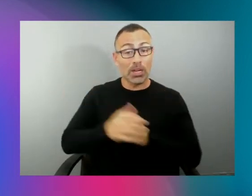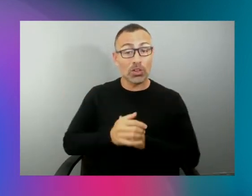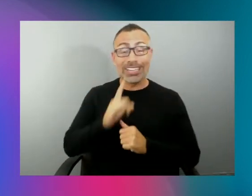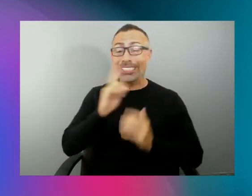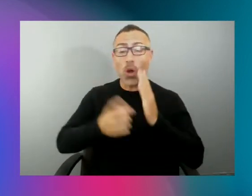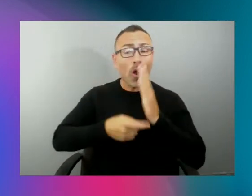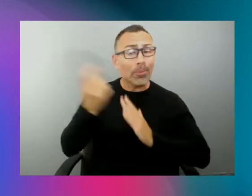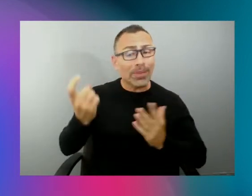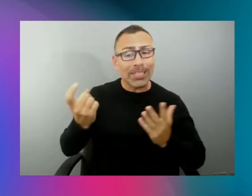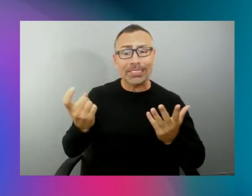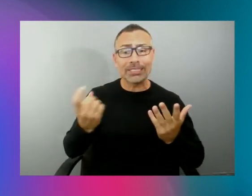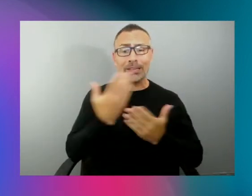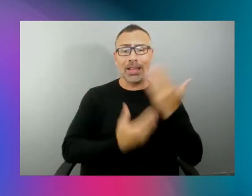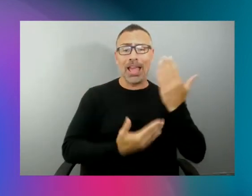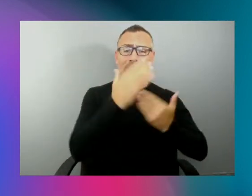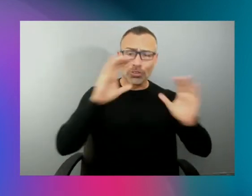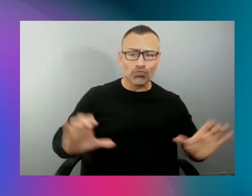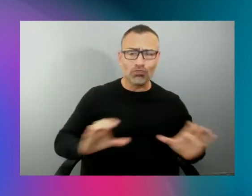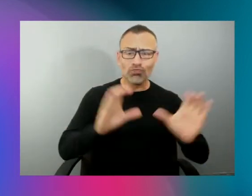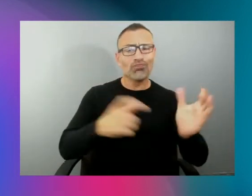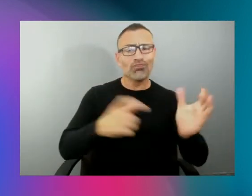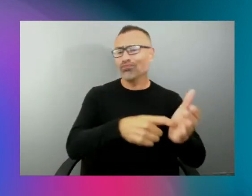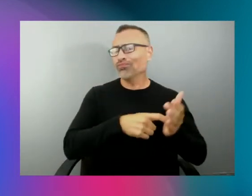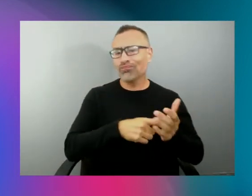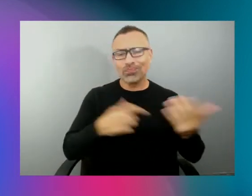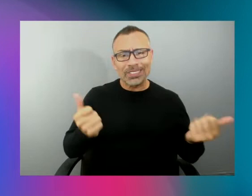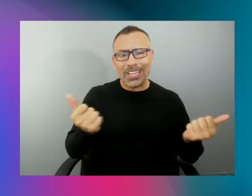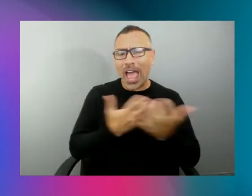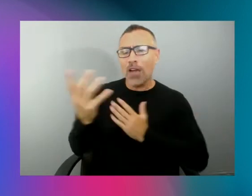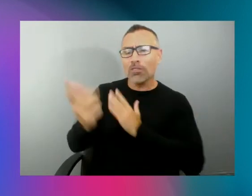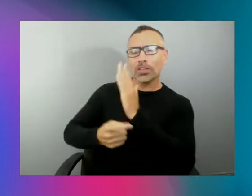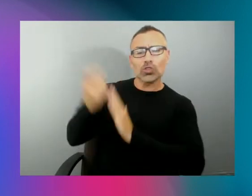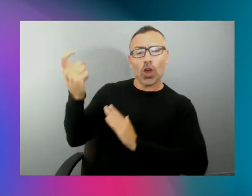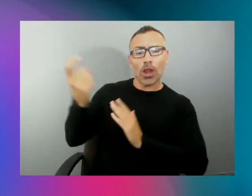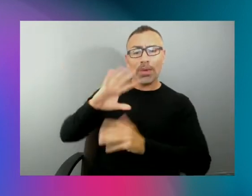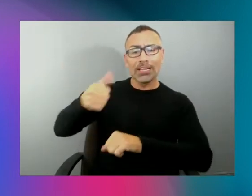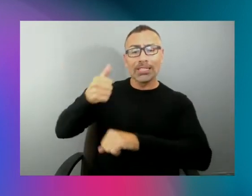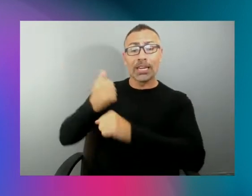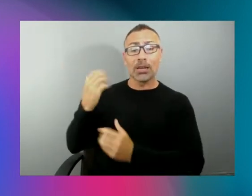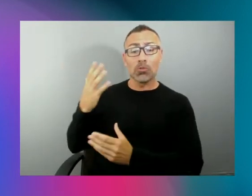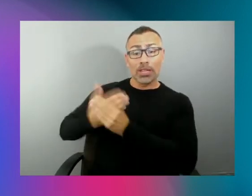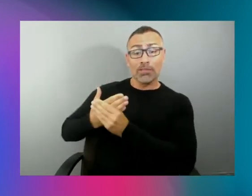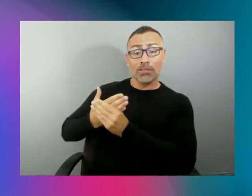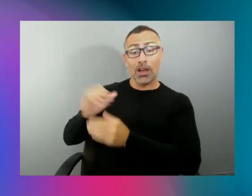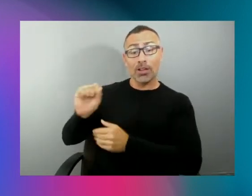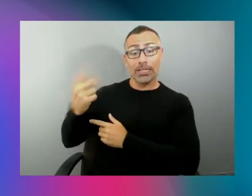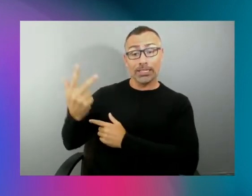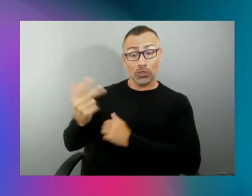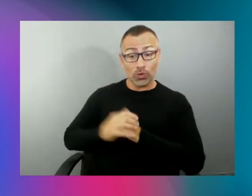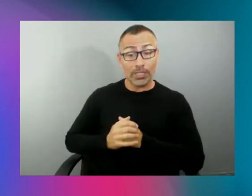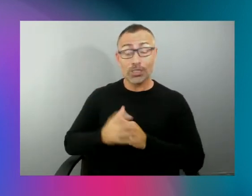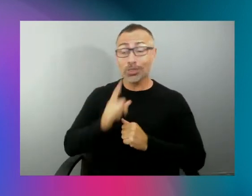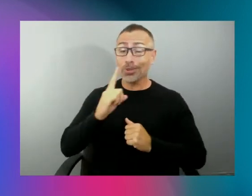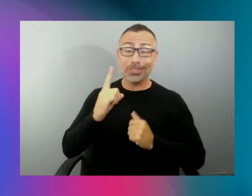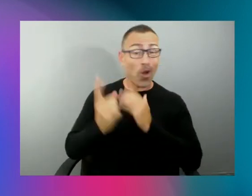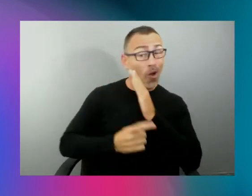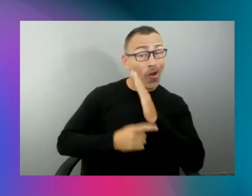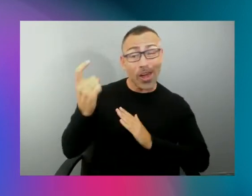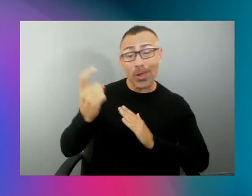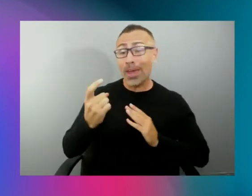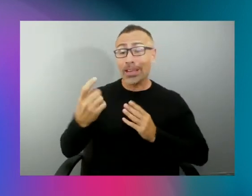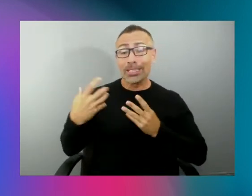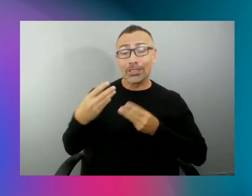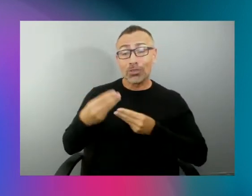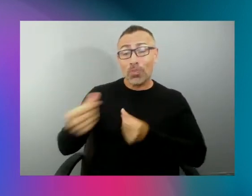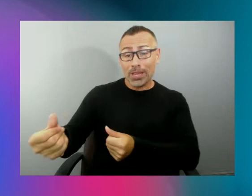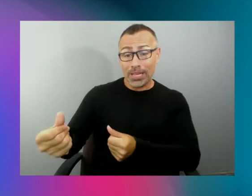right? Automatically, as soon as a developer create any S3 bucket, it get auto-remediated, it will be encrypted. Even though he or